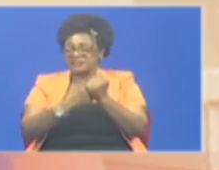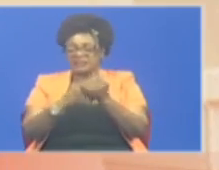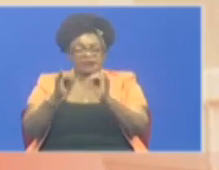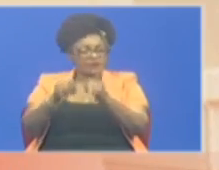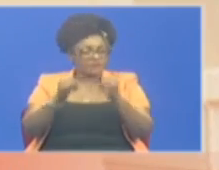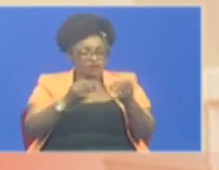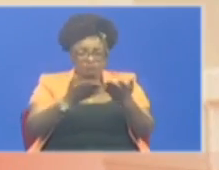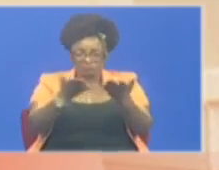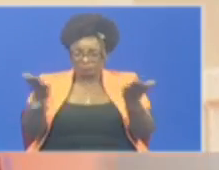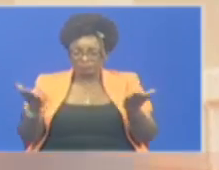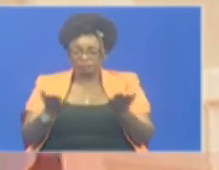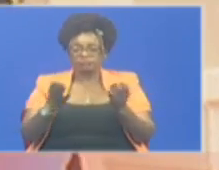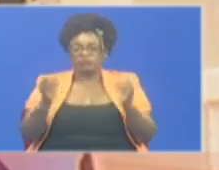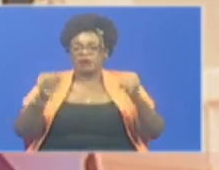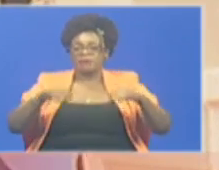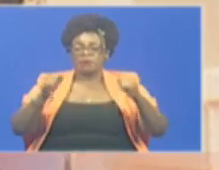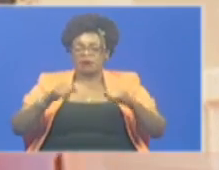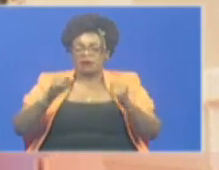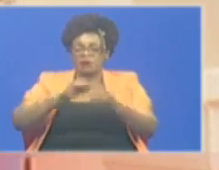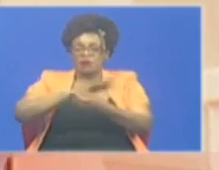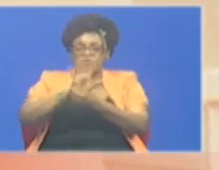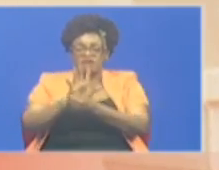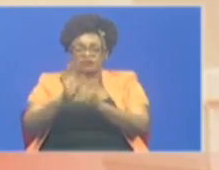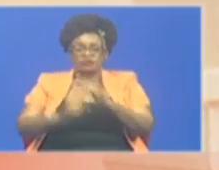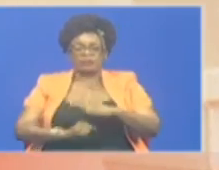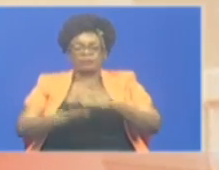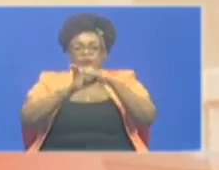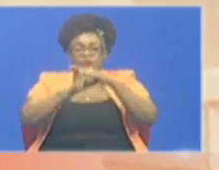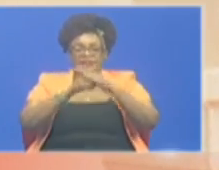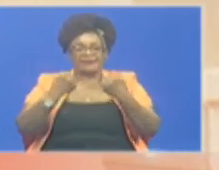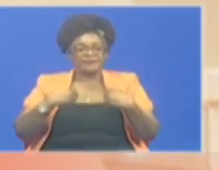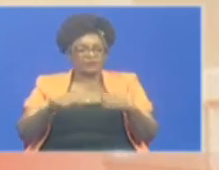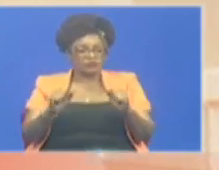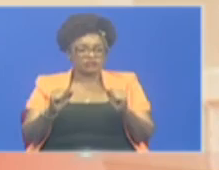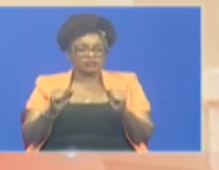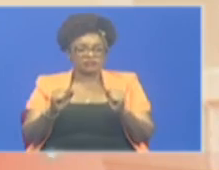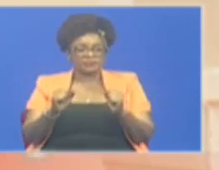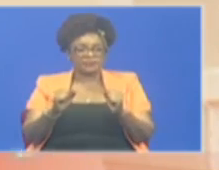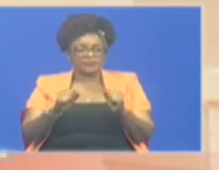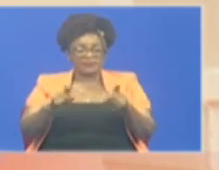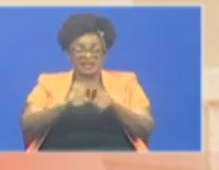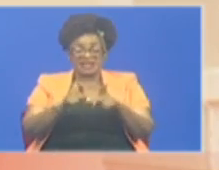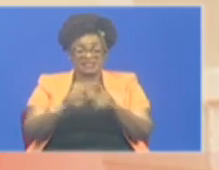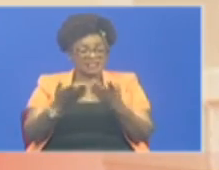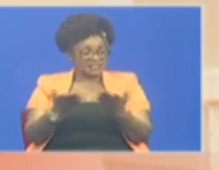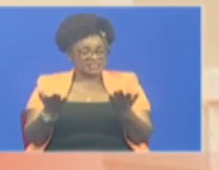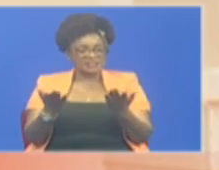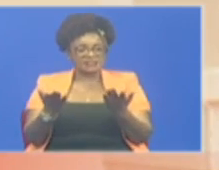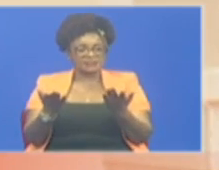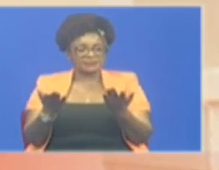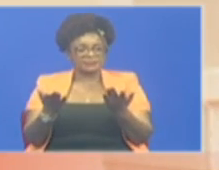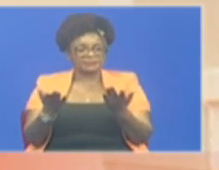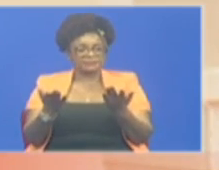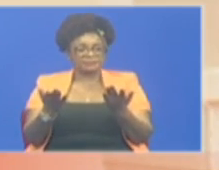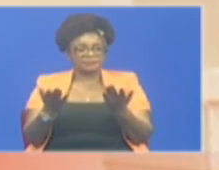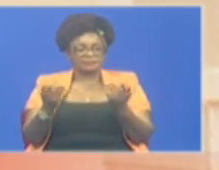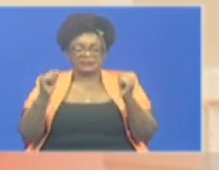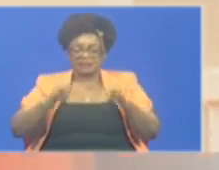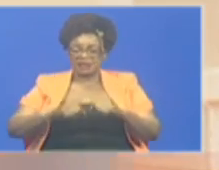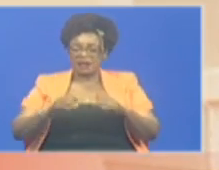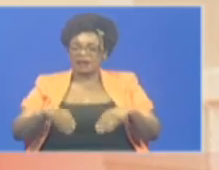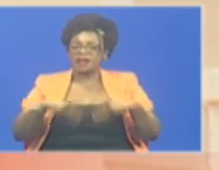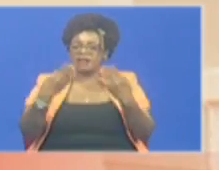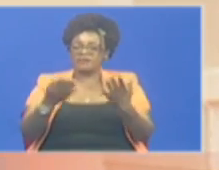enabling the COVID-19 fund to support well-structured efforts such as these can deliver cheap